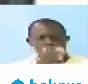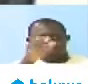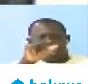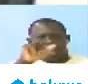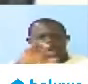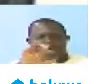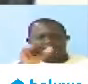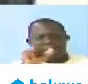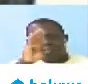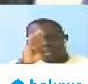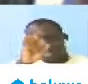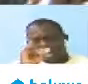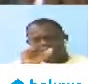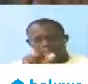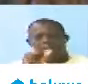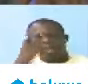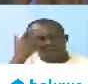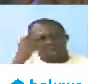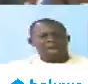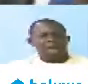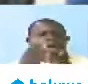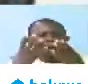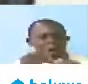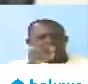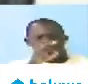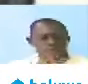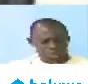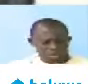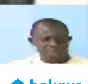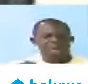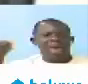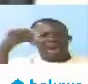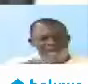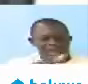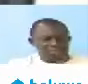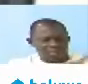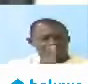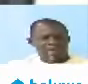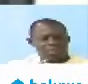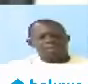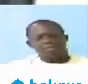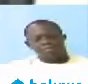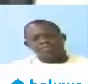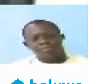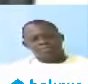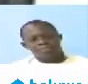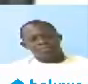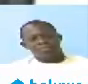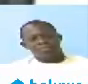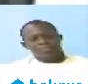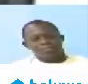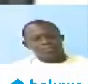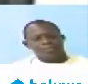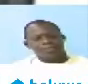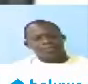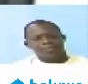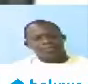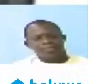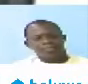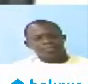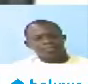and Wajara, Wajura, not an effant Tajura and Waju Arabia. Arabia, not an effant in